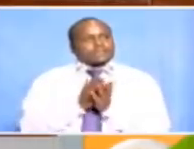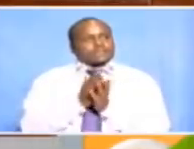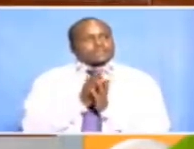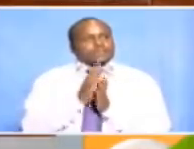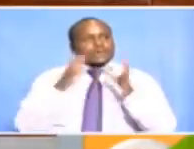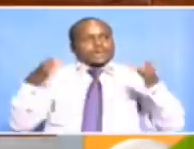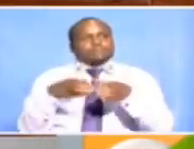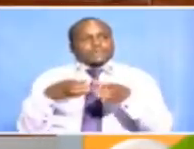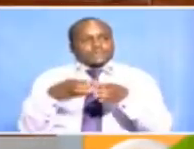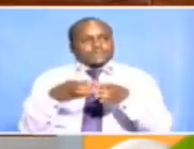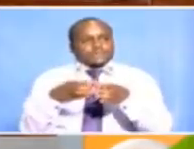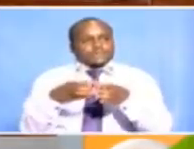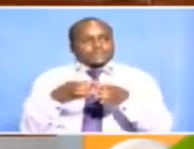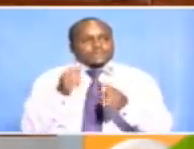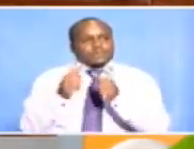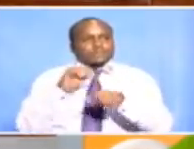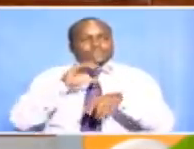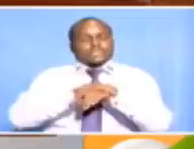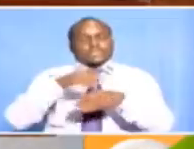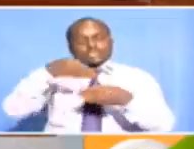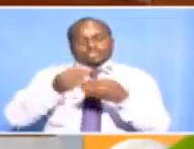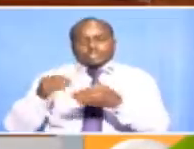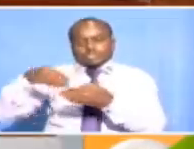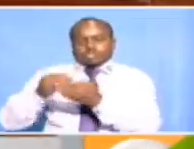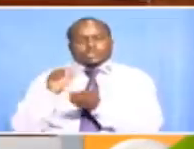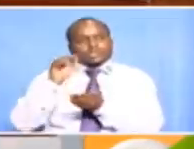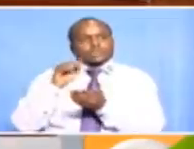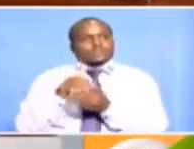company which is receiving bursary checks.